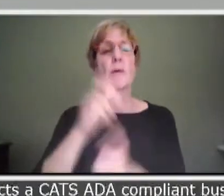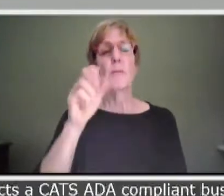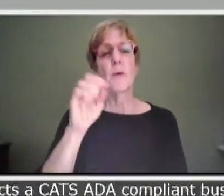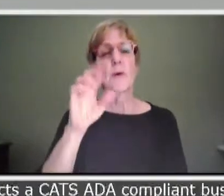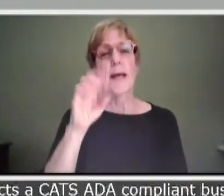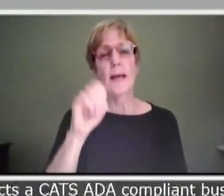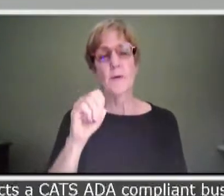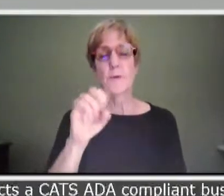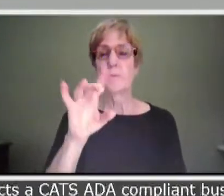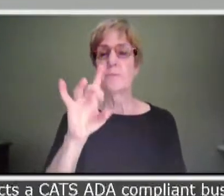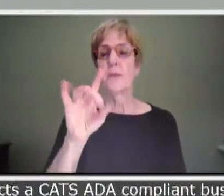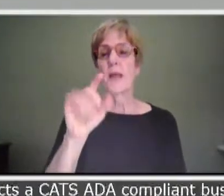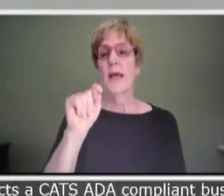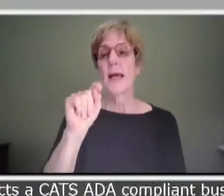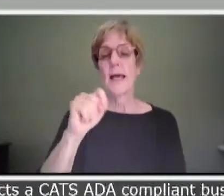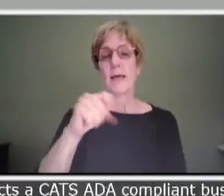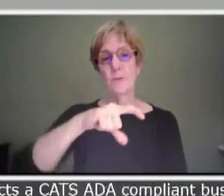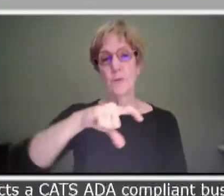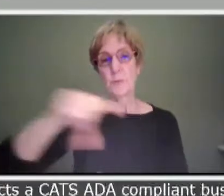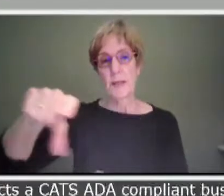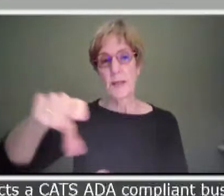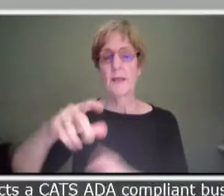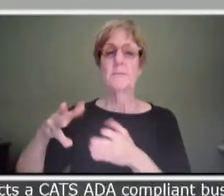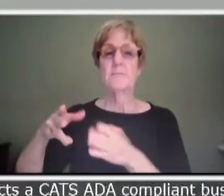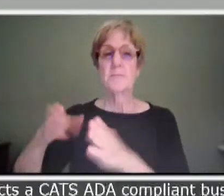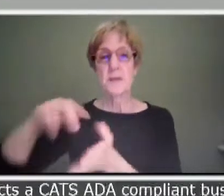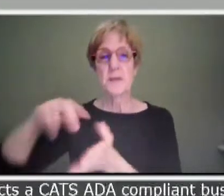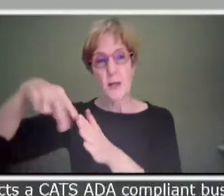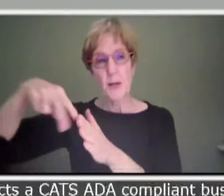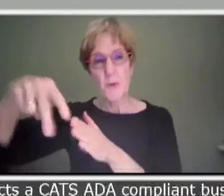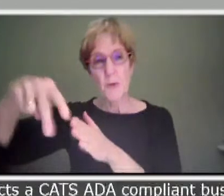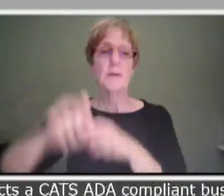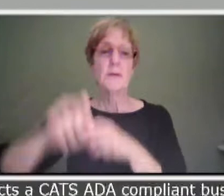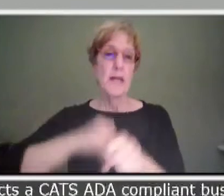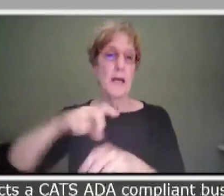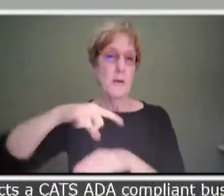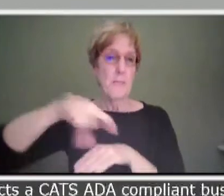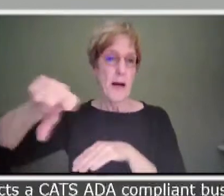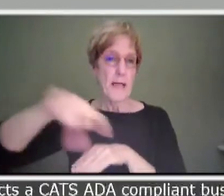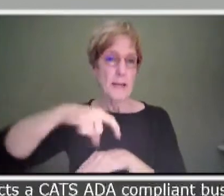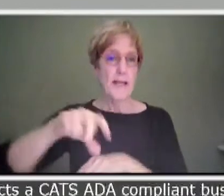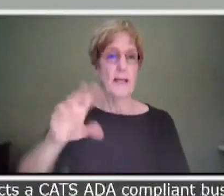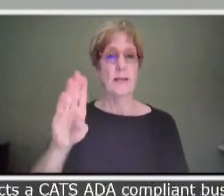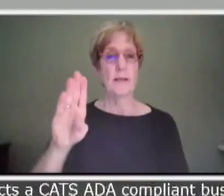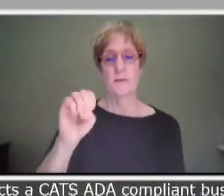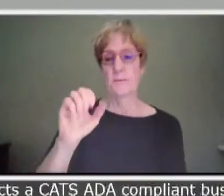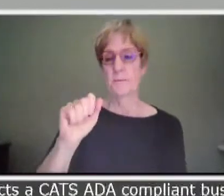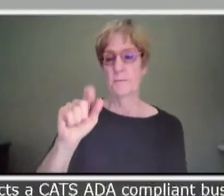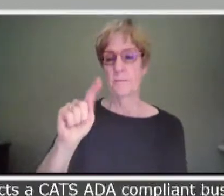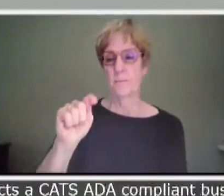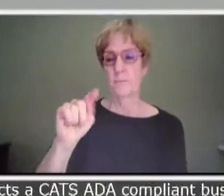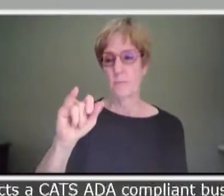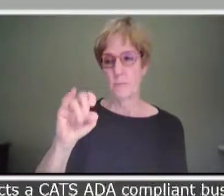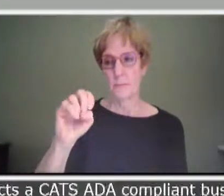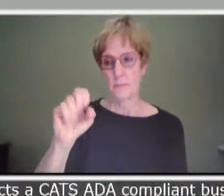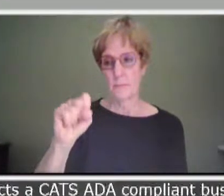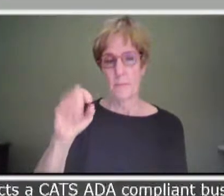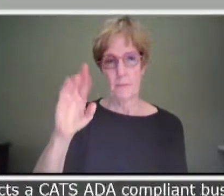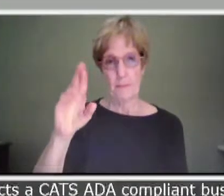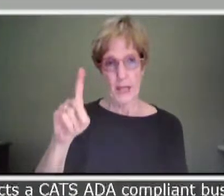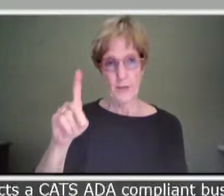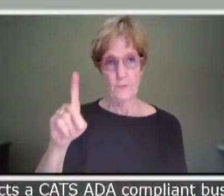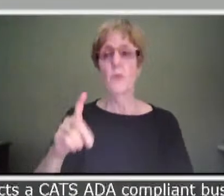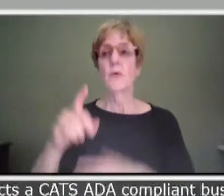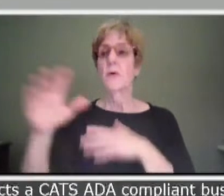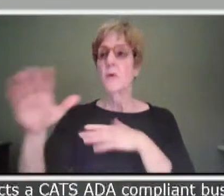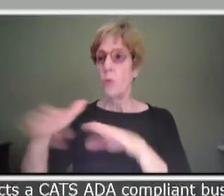8-foot planting strip and 6-foot sidewalk, as well as a 5-foot bike lane along Beatties Ford Road. Does provide internal sidewalks and pedestrian